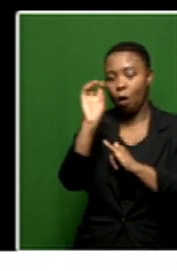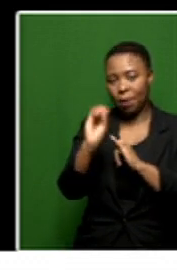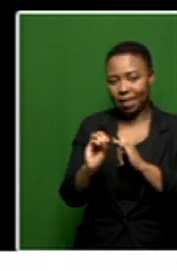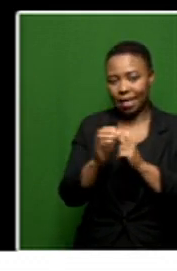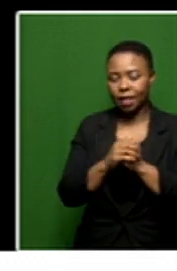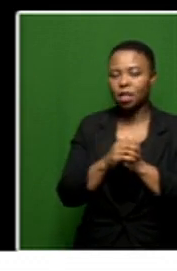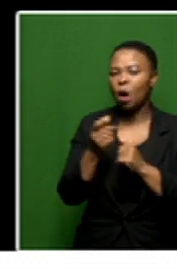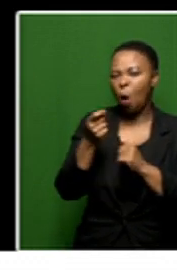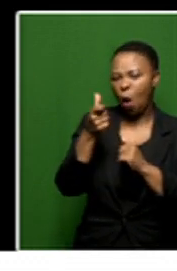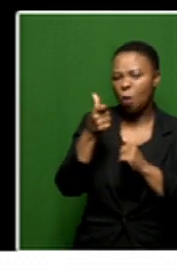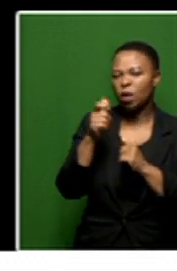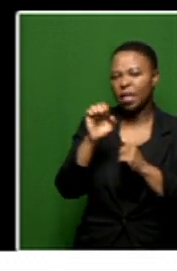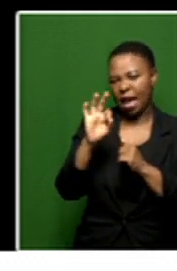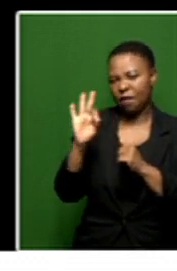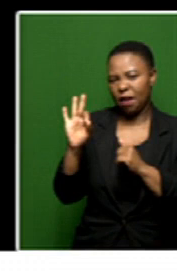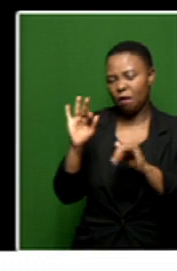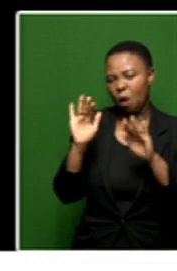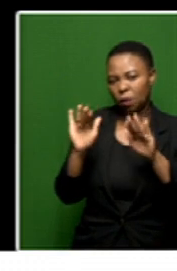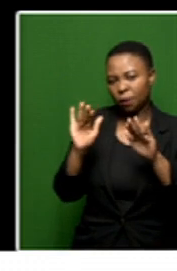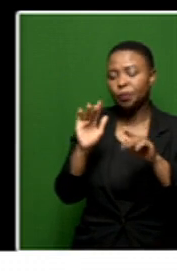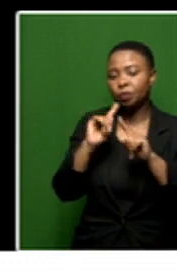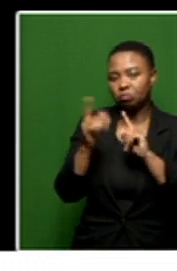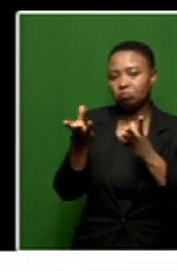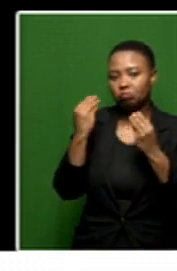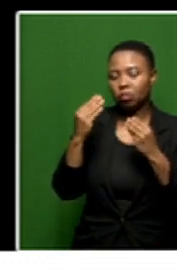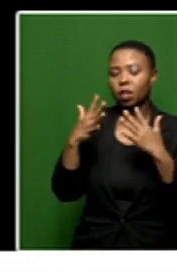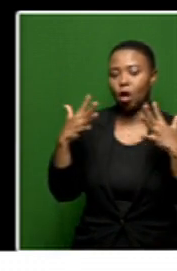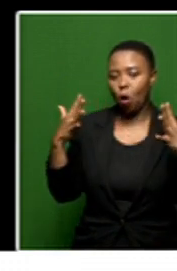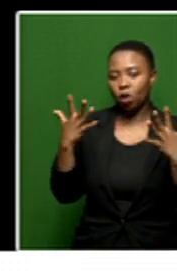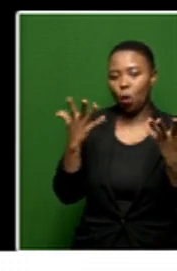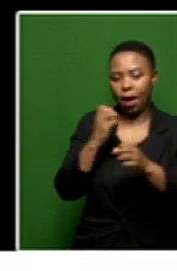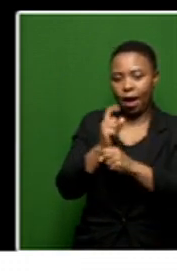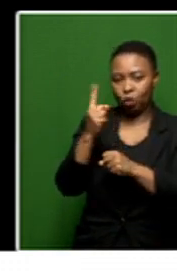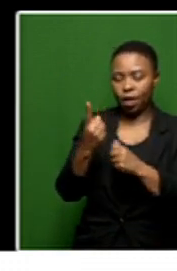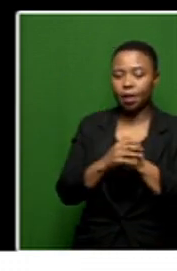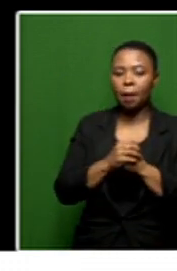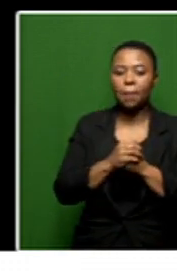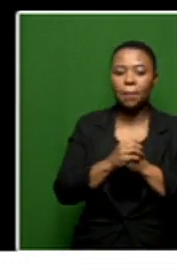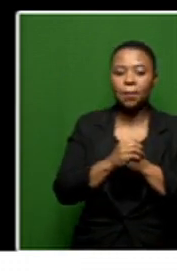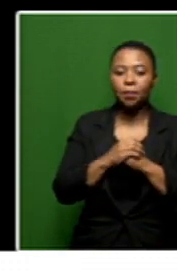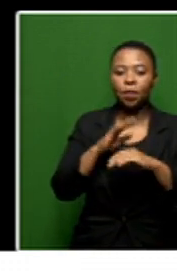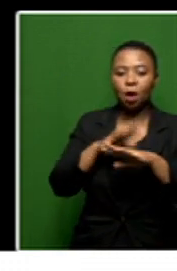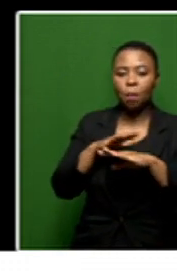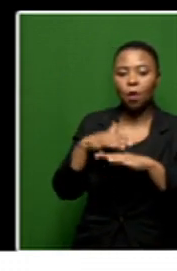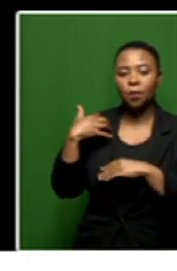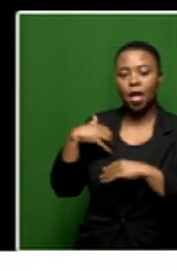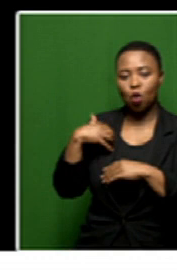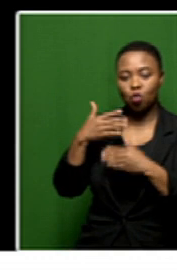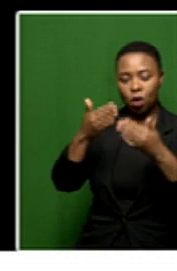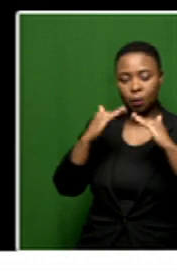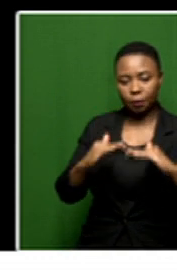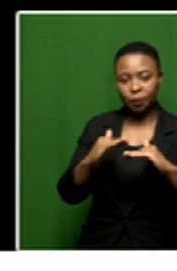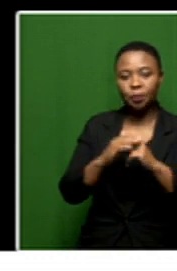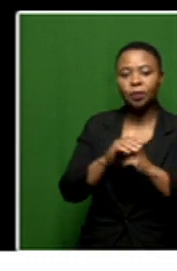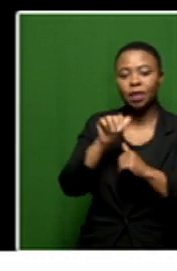as much almost as the EFF. So they've gained quite a lot, we could say, in Gauteng. Moving on to Ekurhuleni, we've got